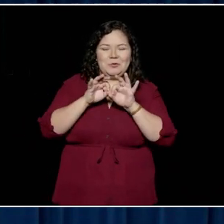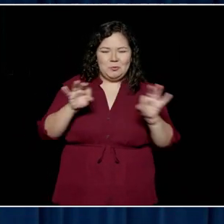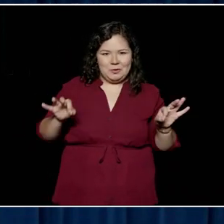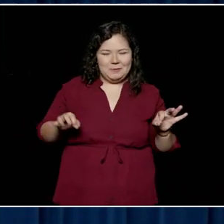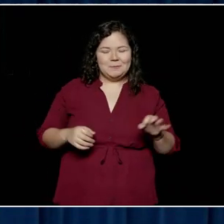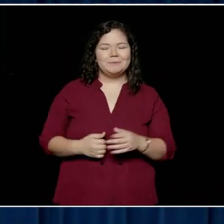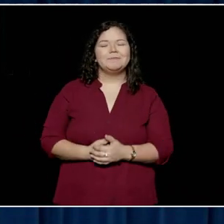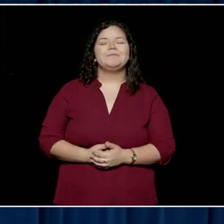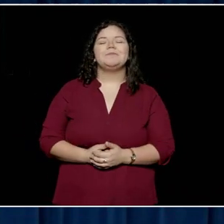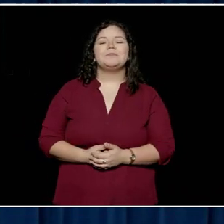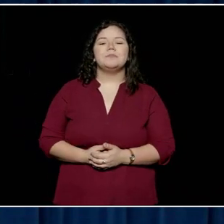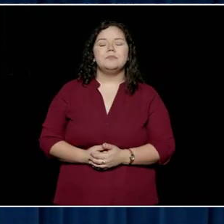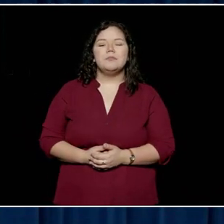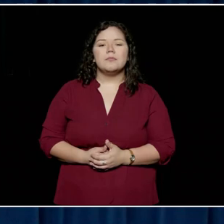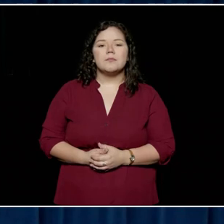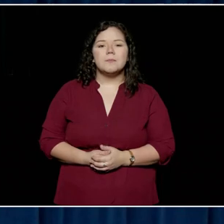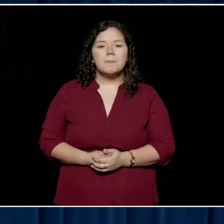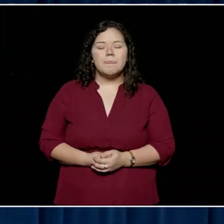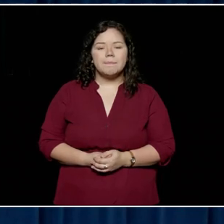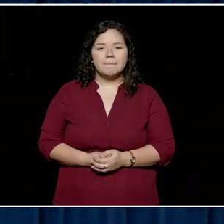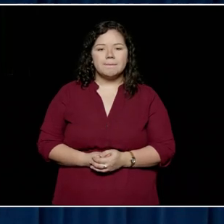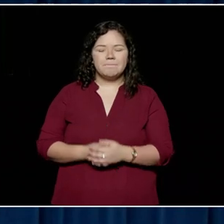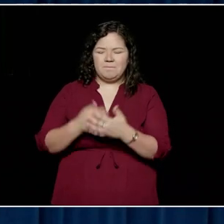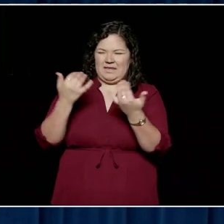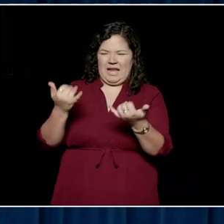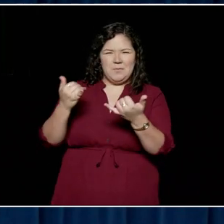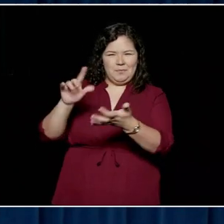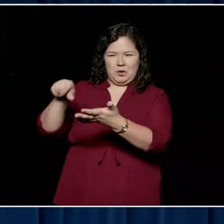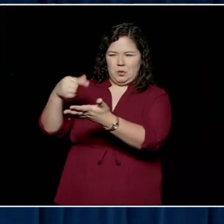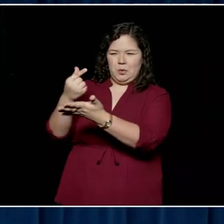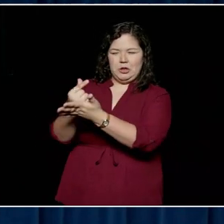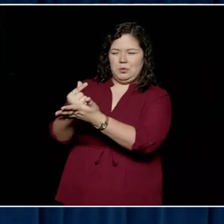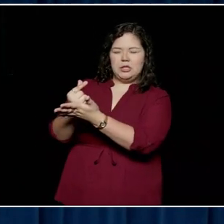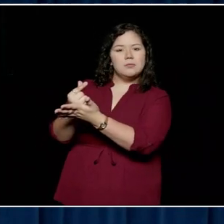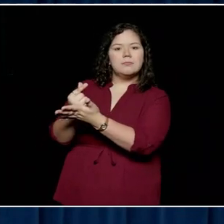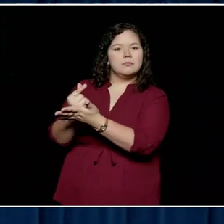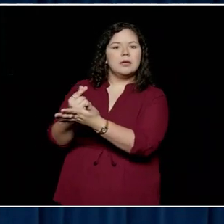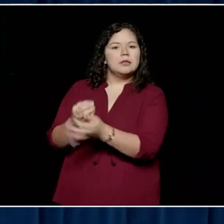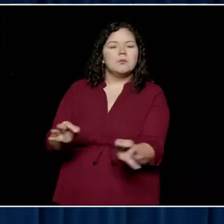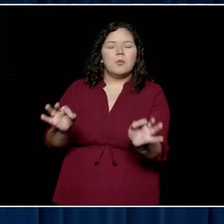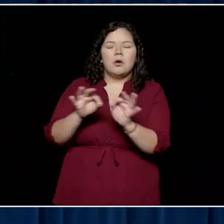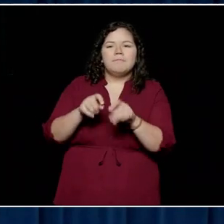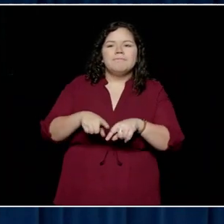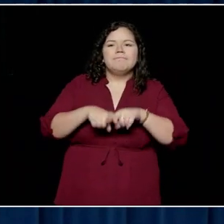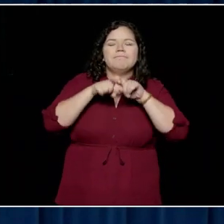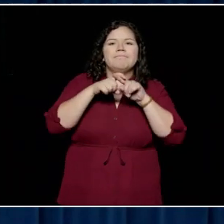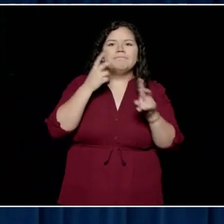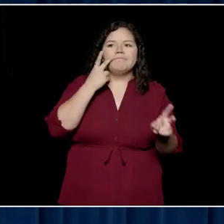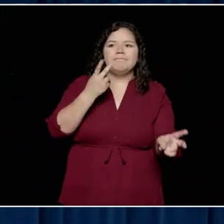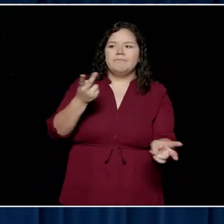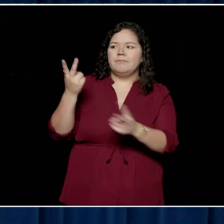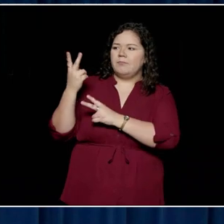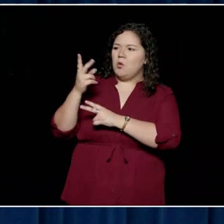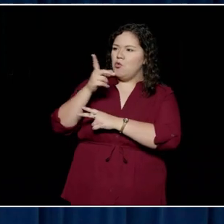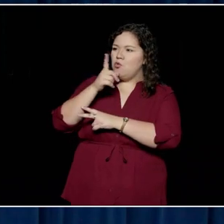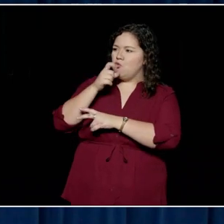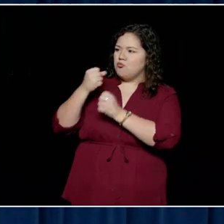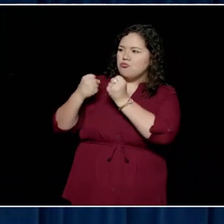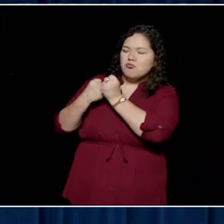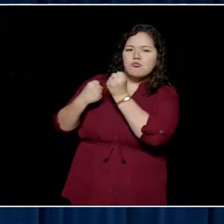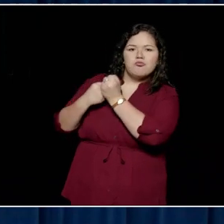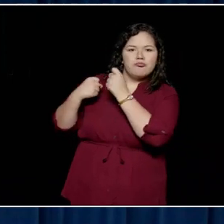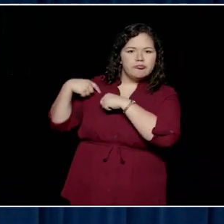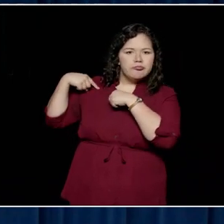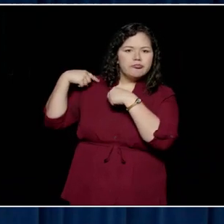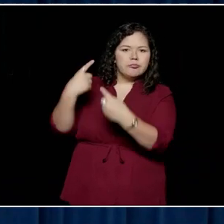degrees. And now, just as you graduate, this would be a perfect time to pause and reflect on those